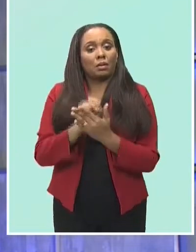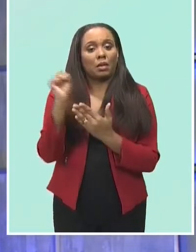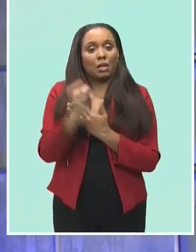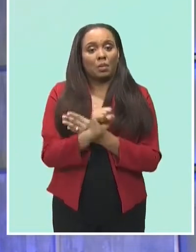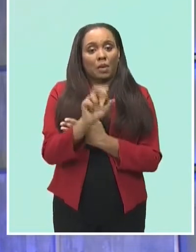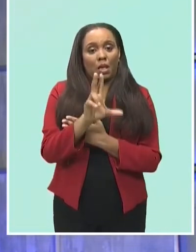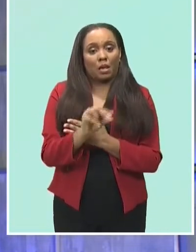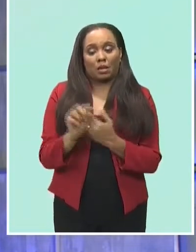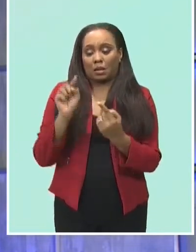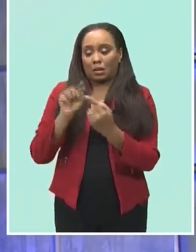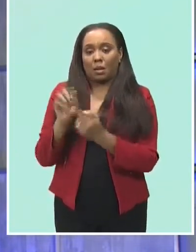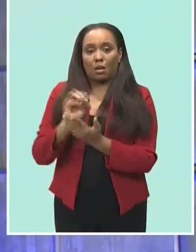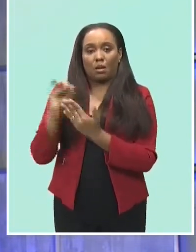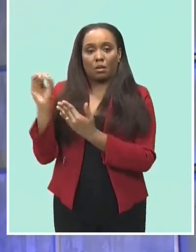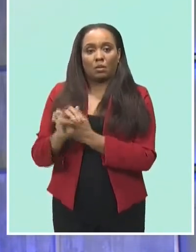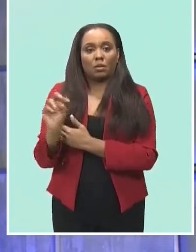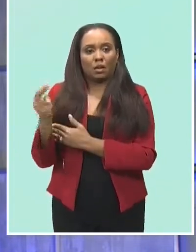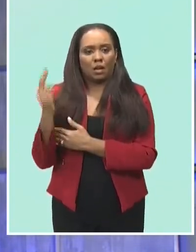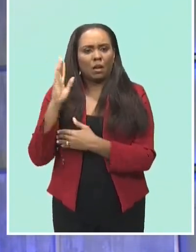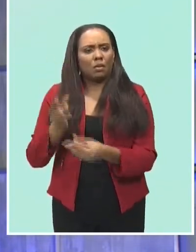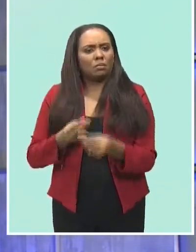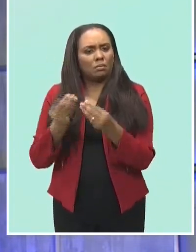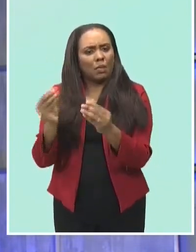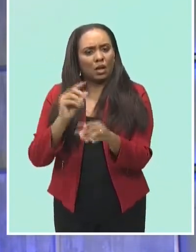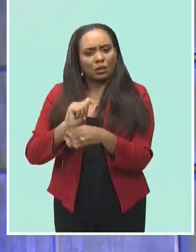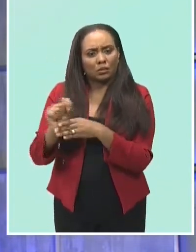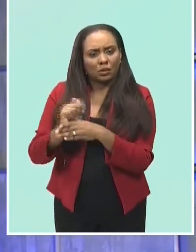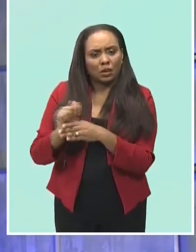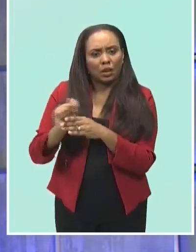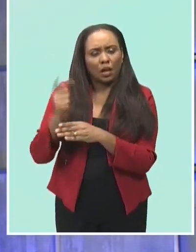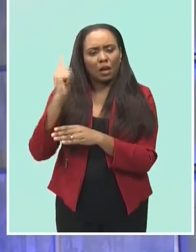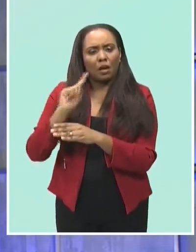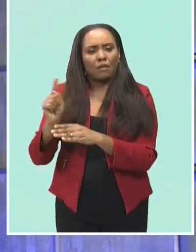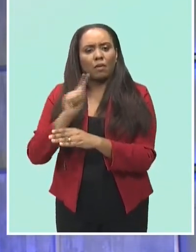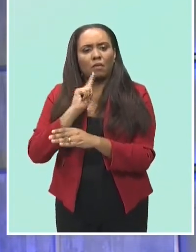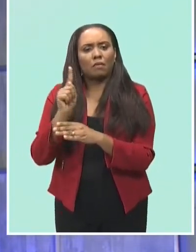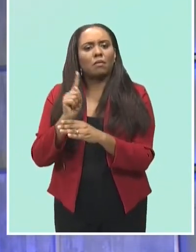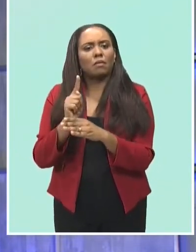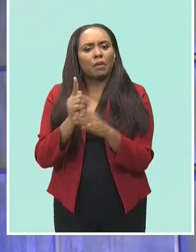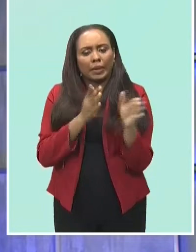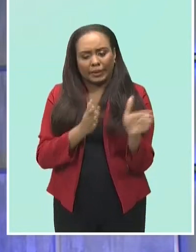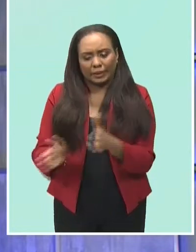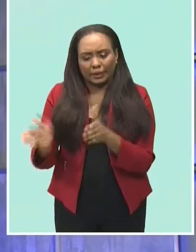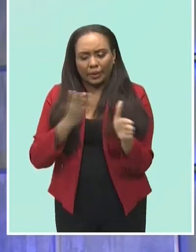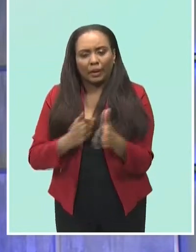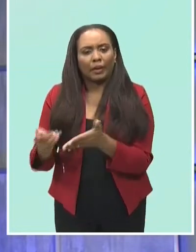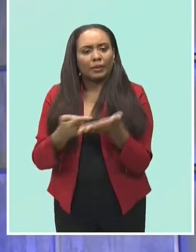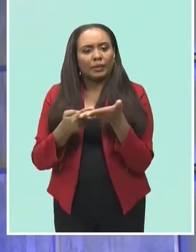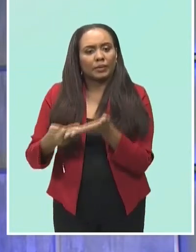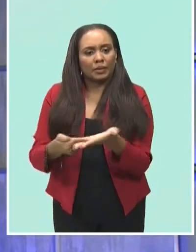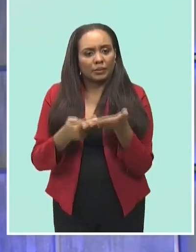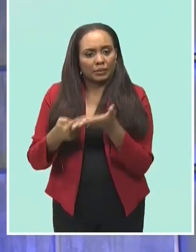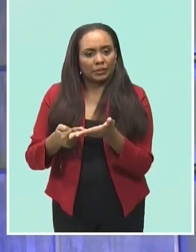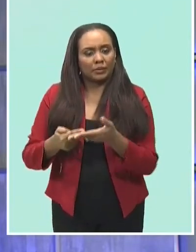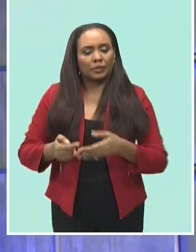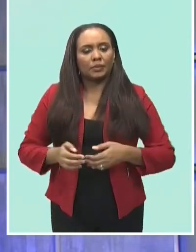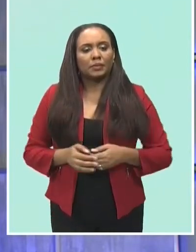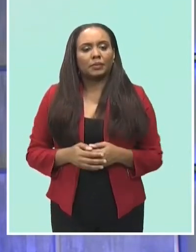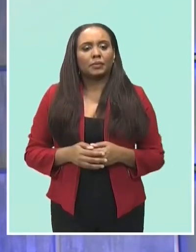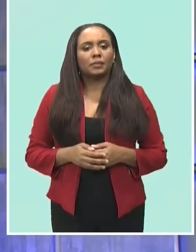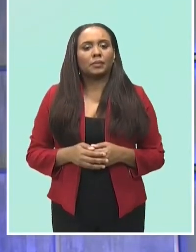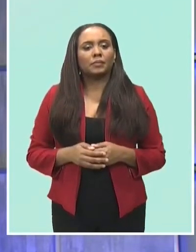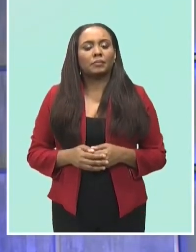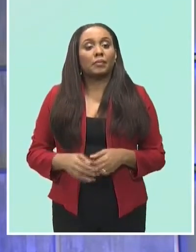October 2nd and will provide training and a platform for strategic discussion. Work has started for the